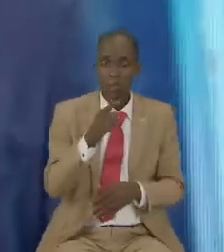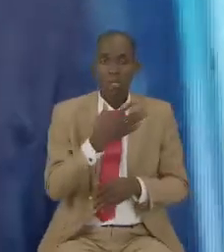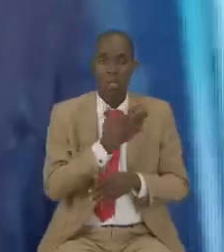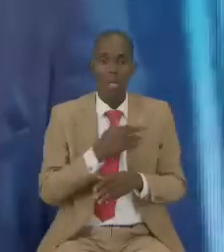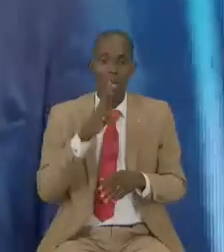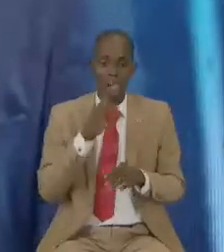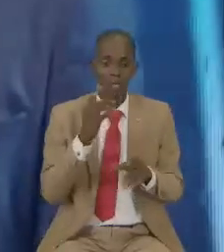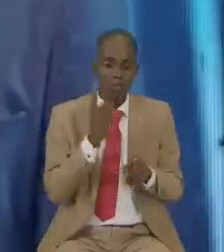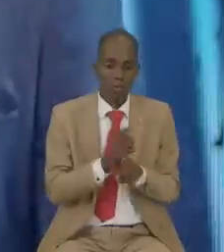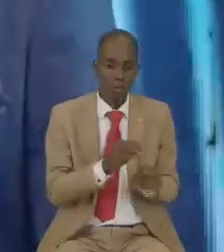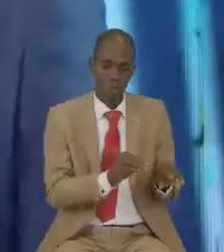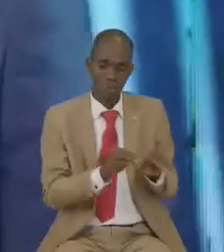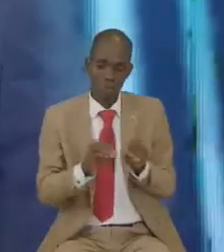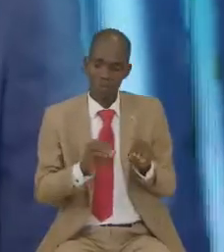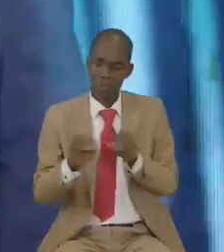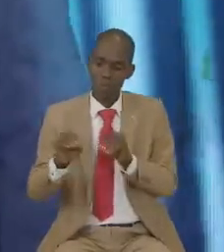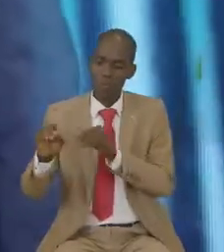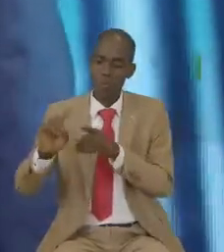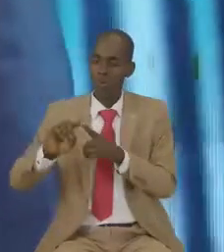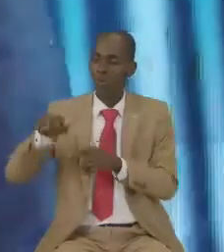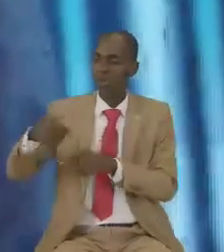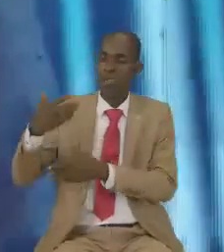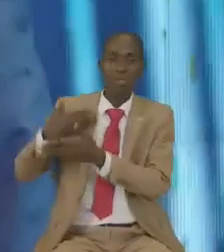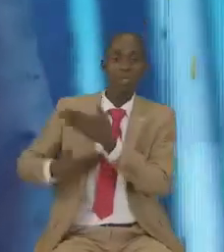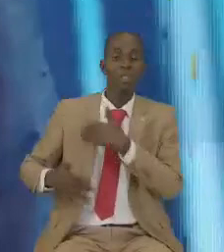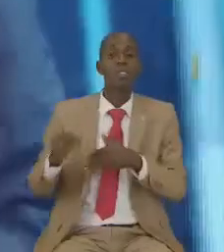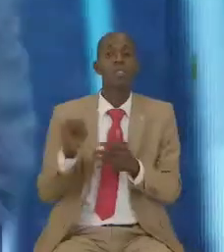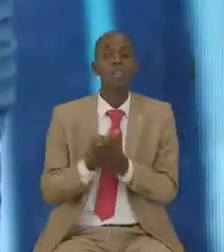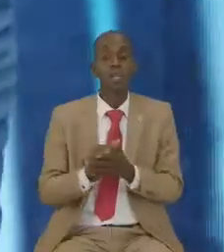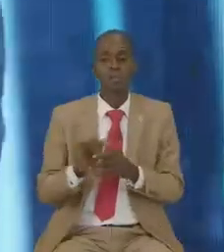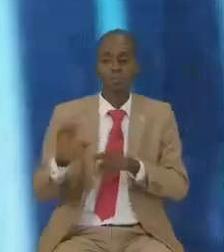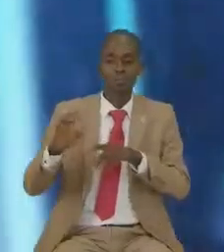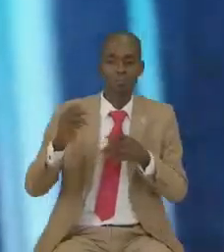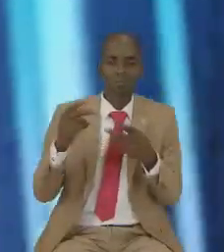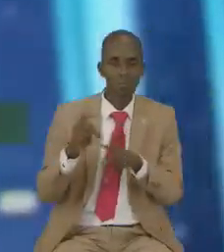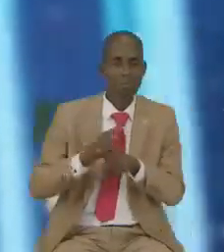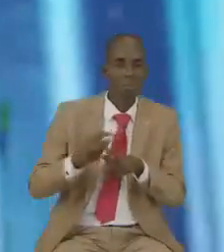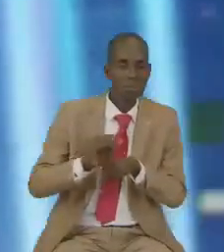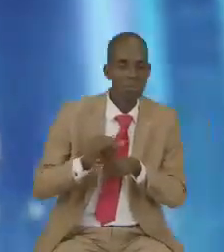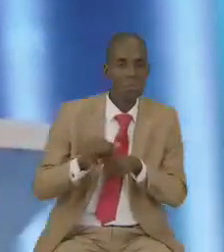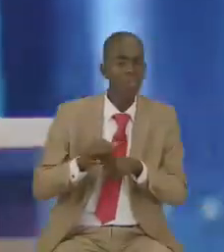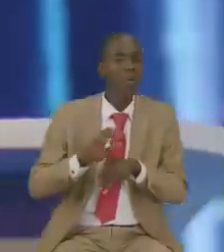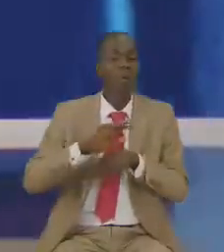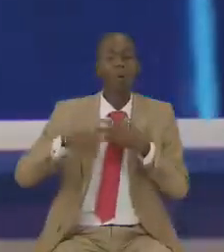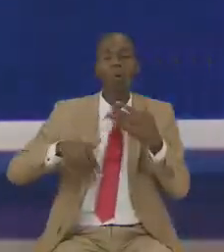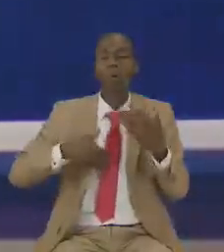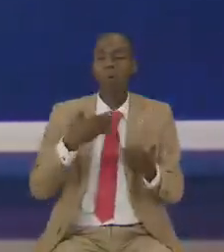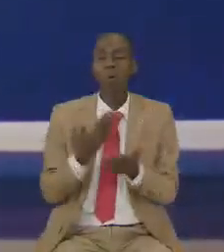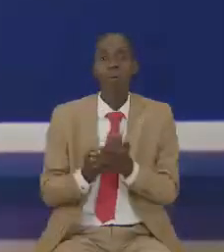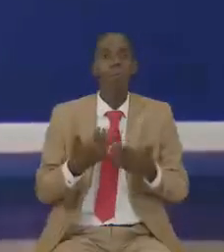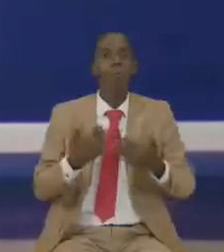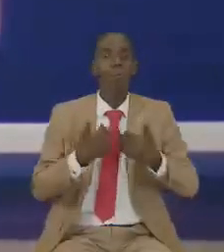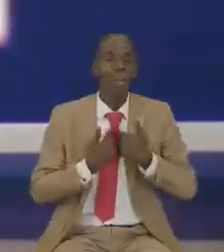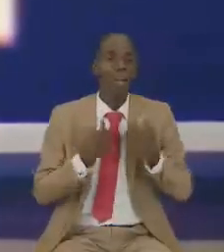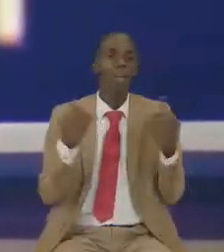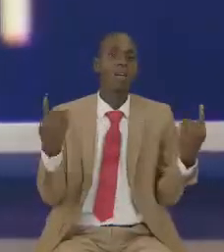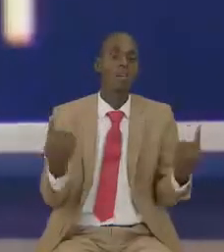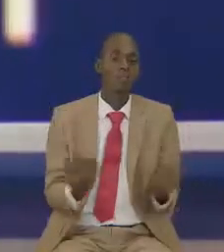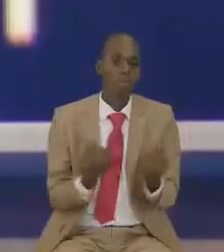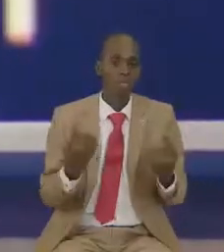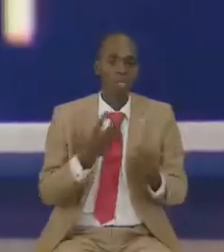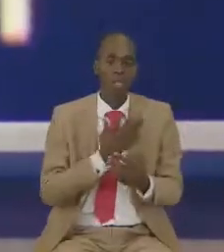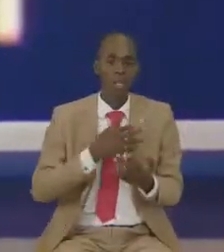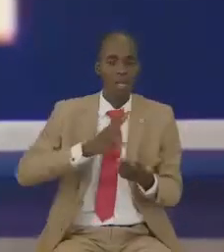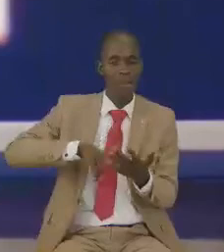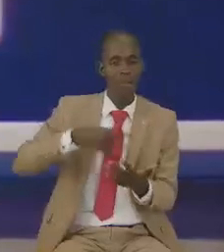that tradition on, those ceremonies on, those rituals on, all have sinned and come short of